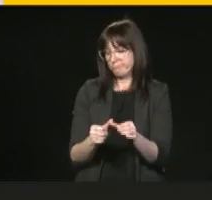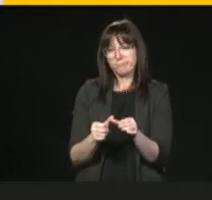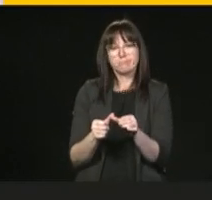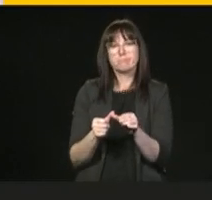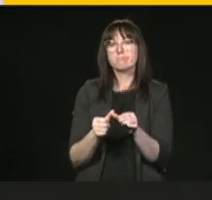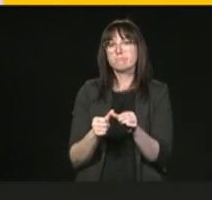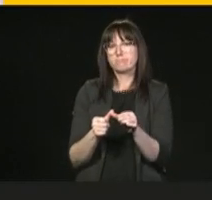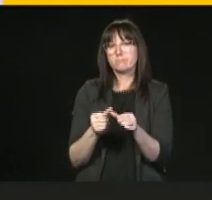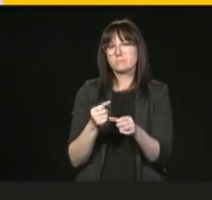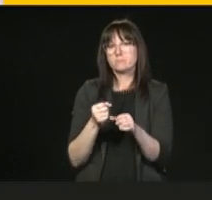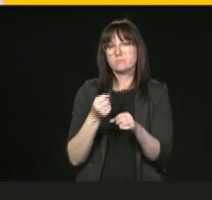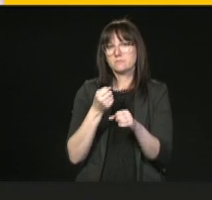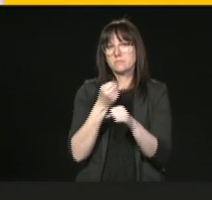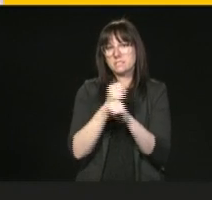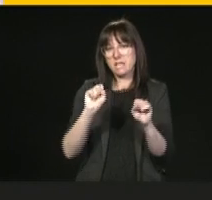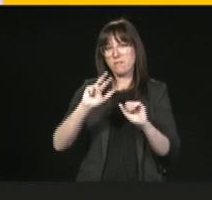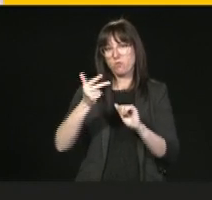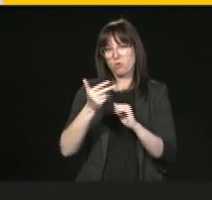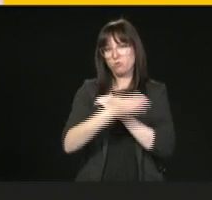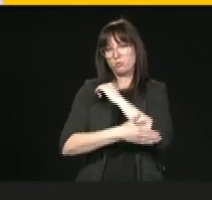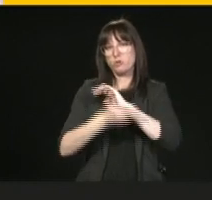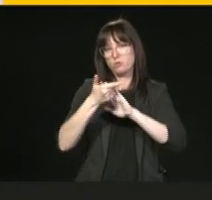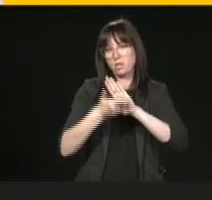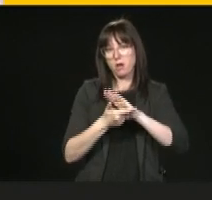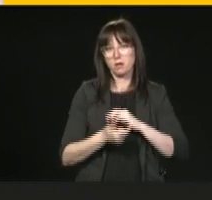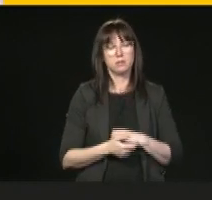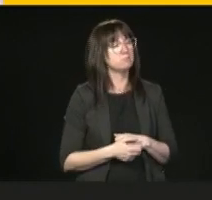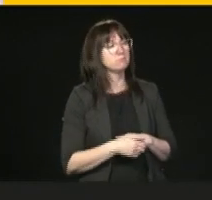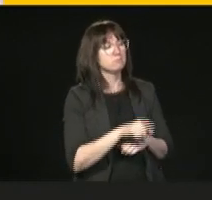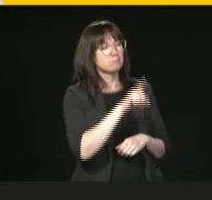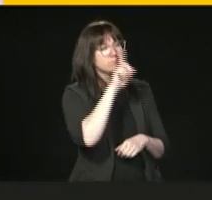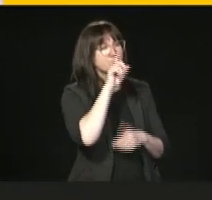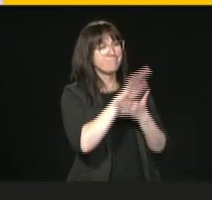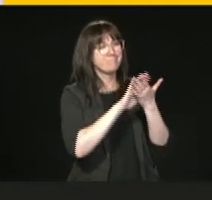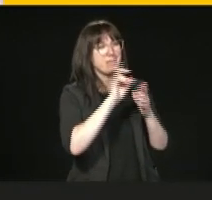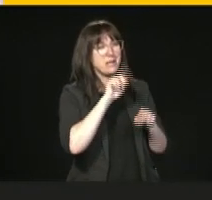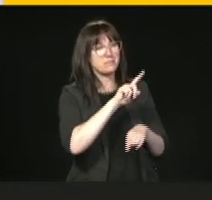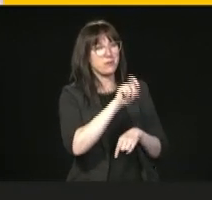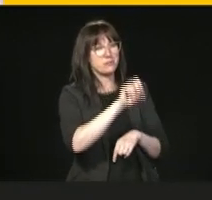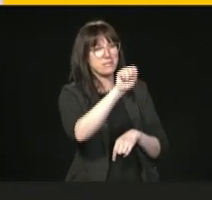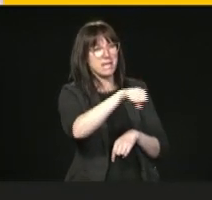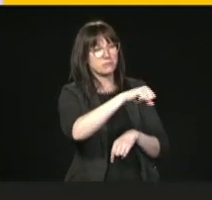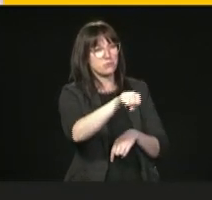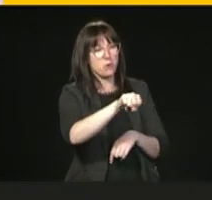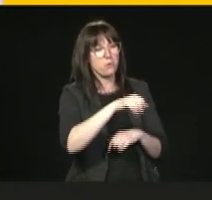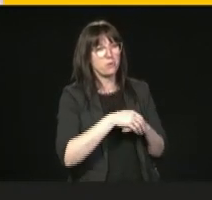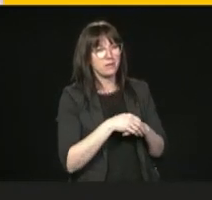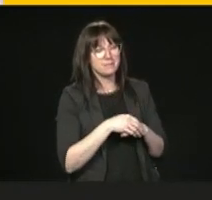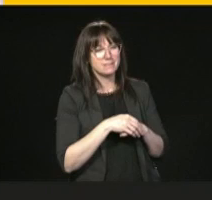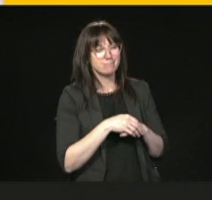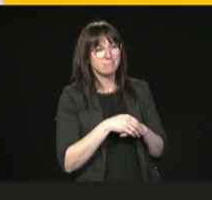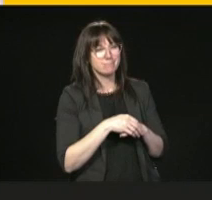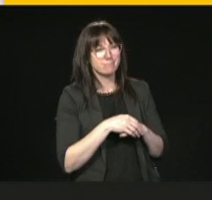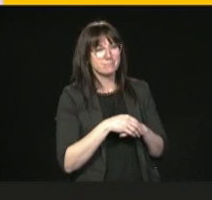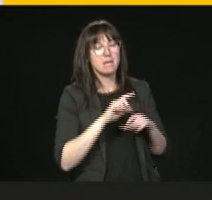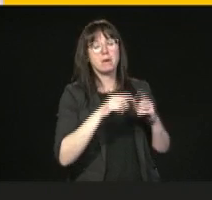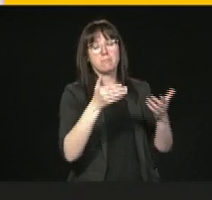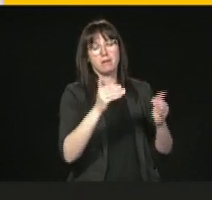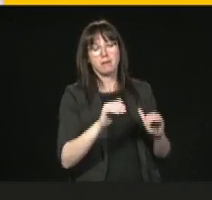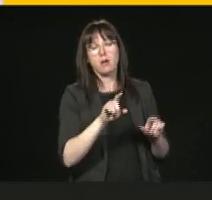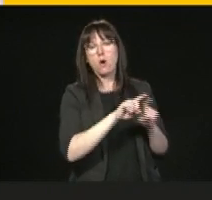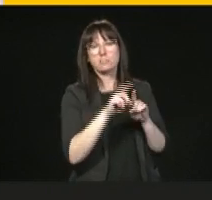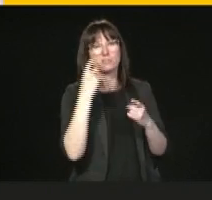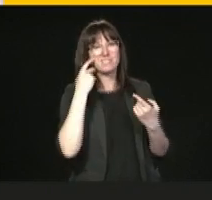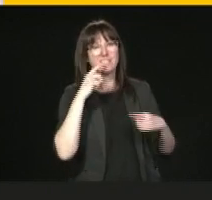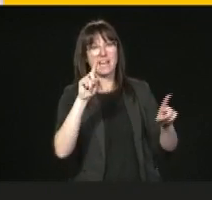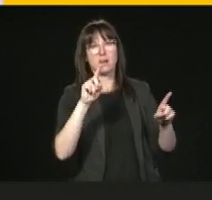the Safe Third Country law. That doesn't answer my question. It was a yes or no question, but I have to move on because you've also announced